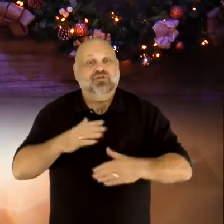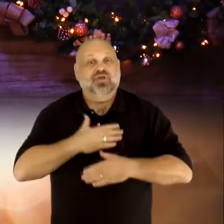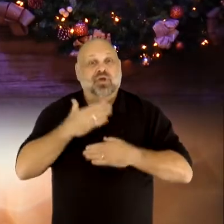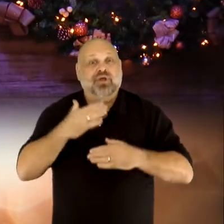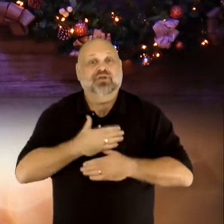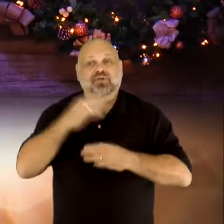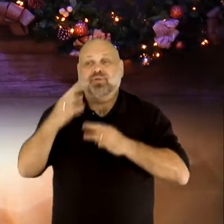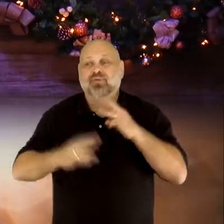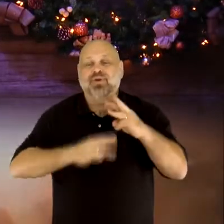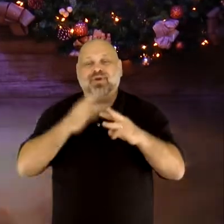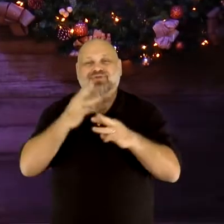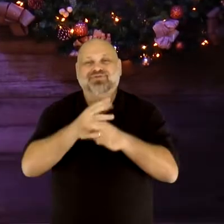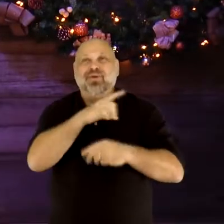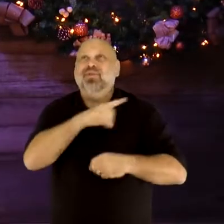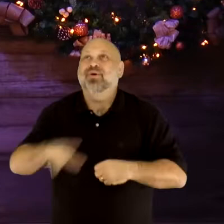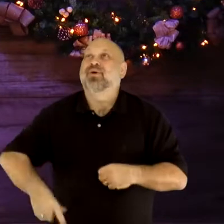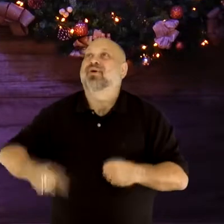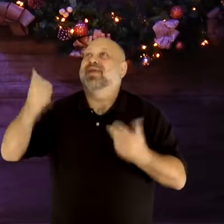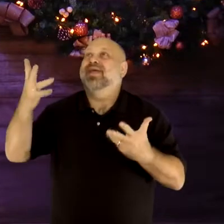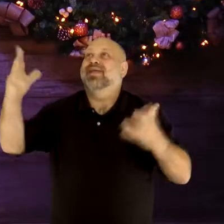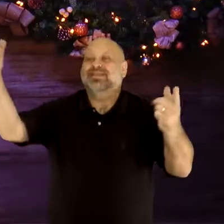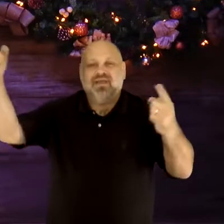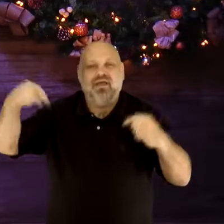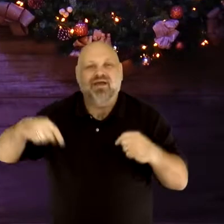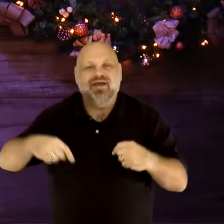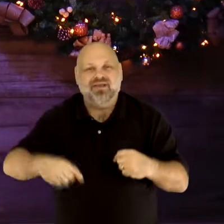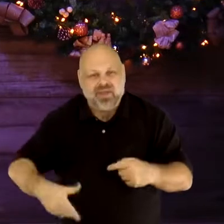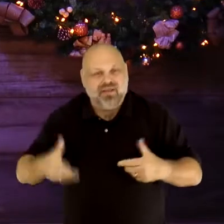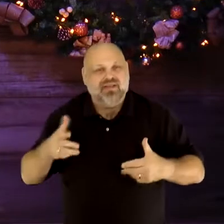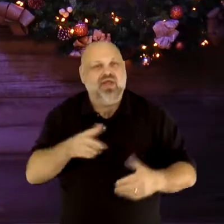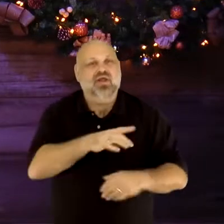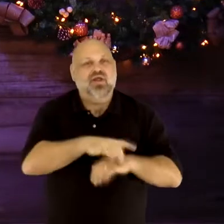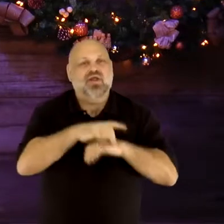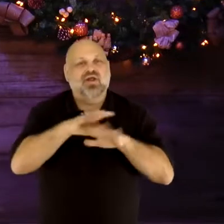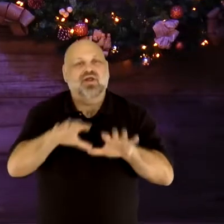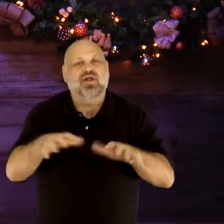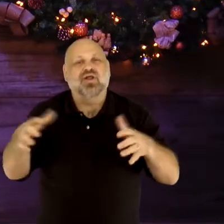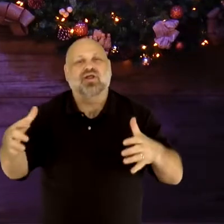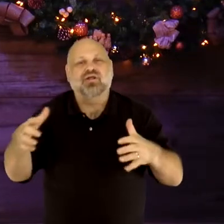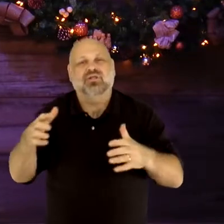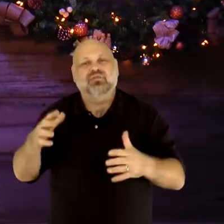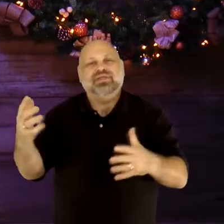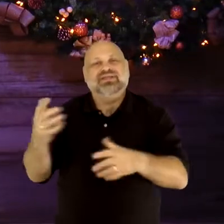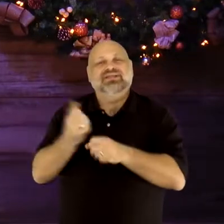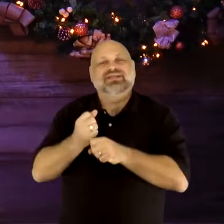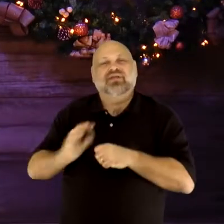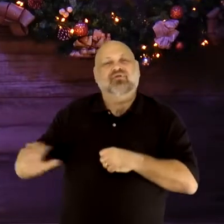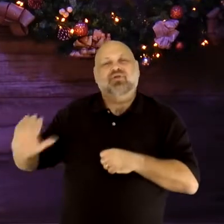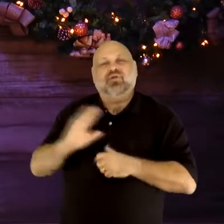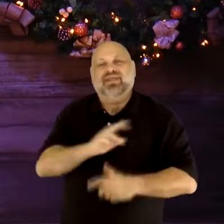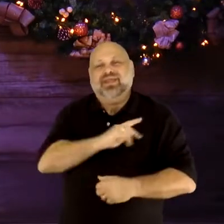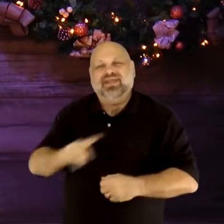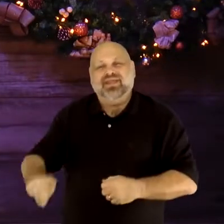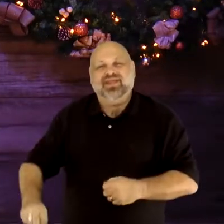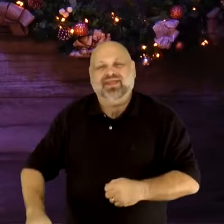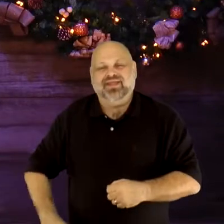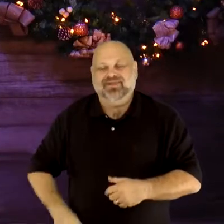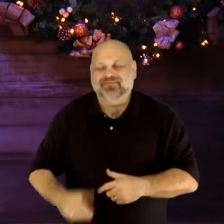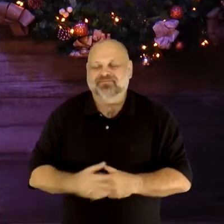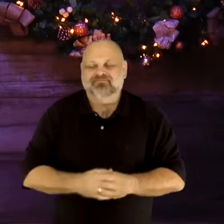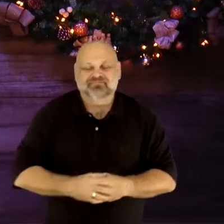Joy to the world, the Lord is come. Let earth receive her